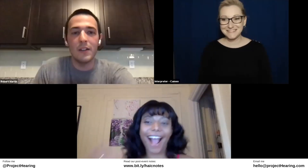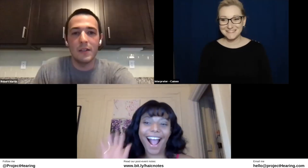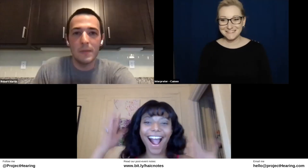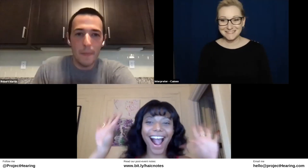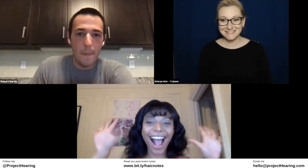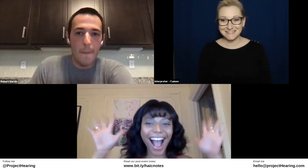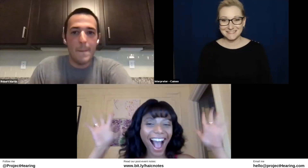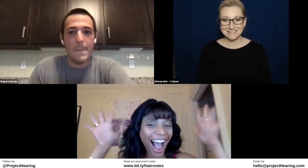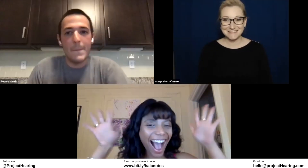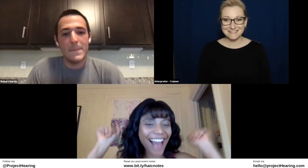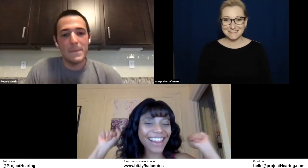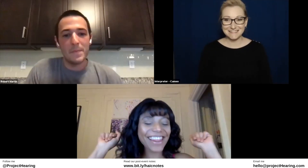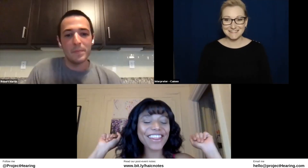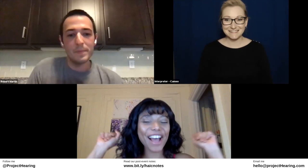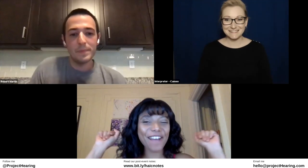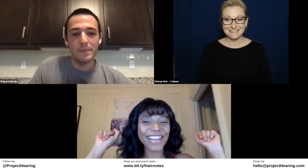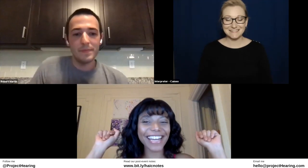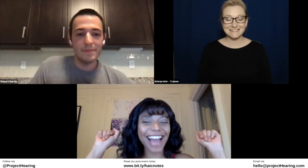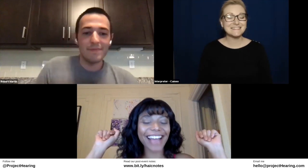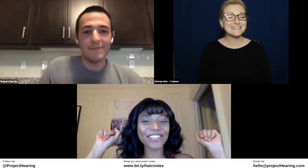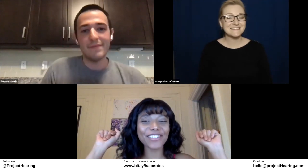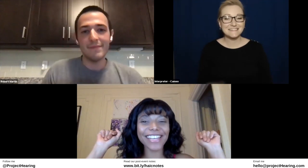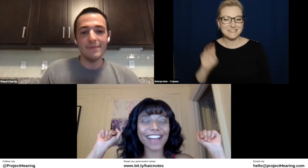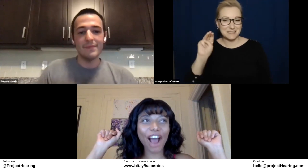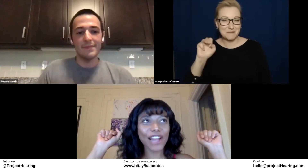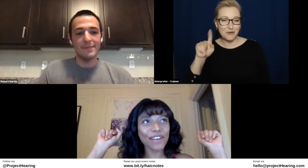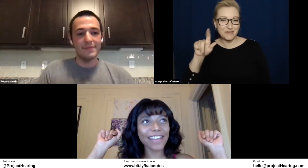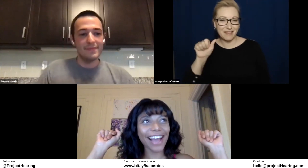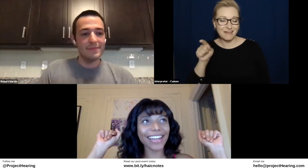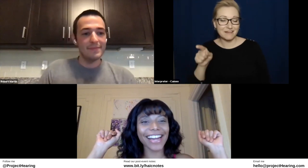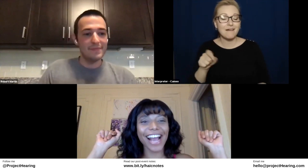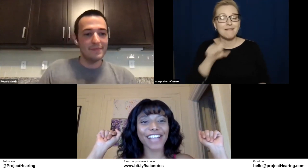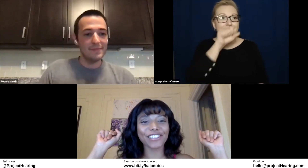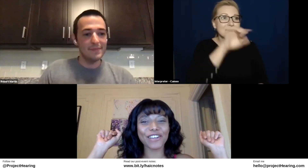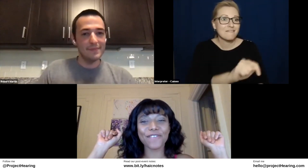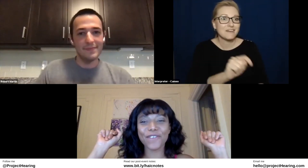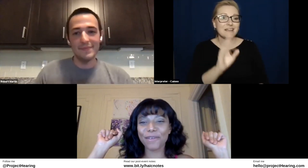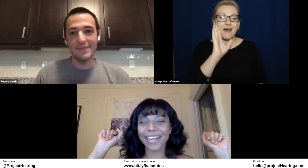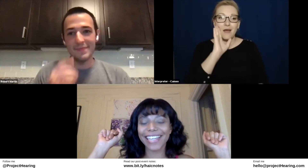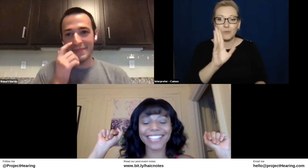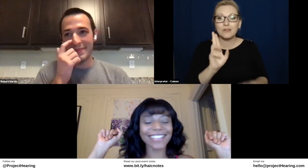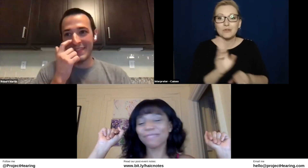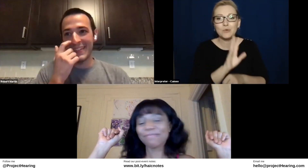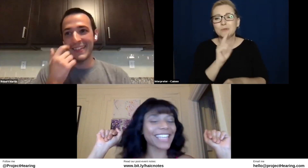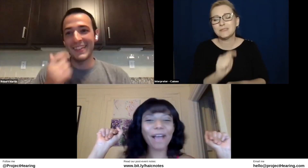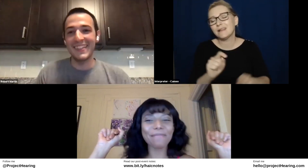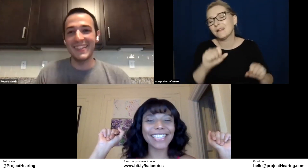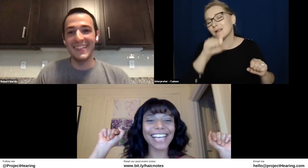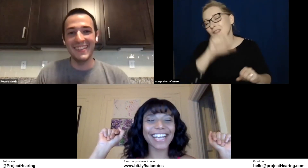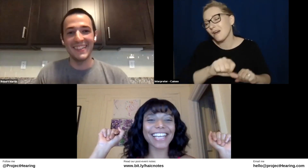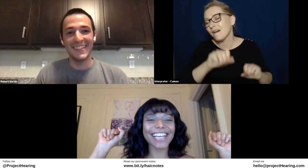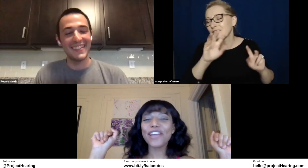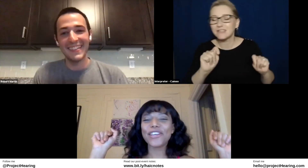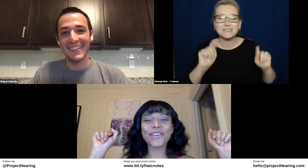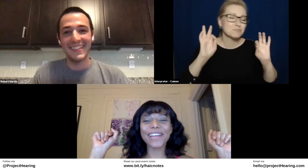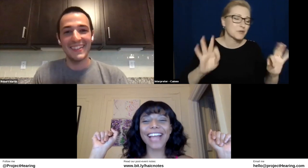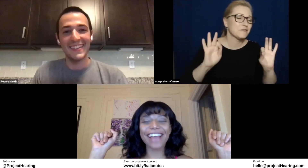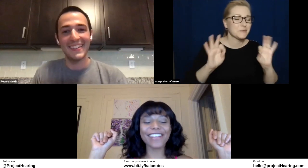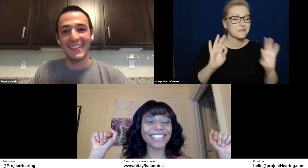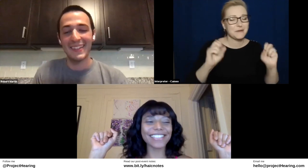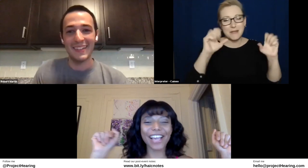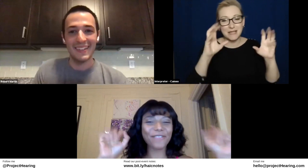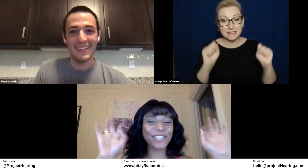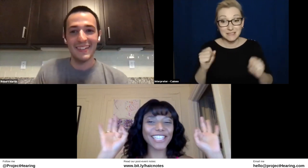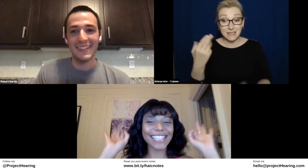on. Love it. And you did all of that in an extra 4 minutes. Amazing. You and